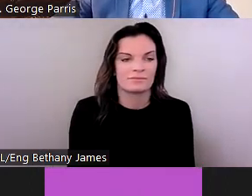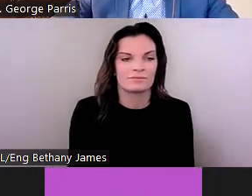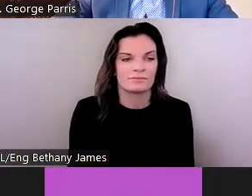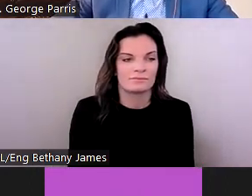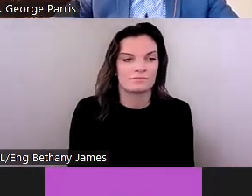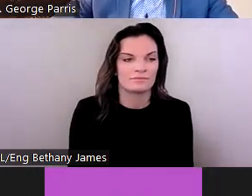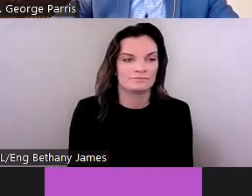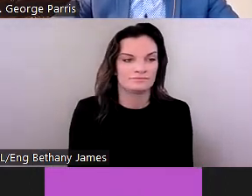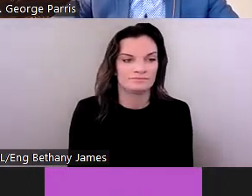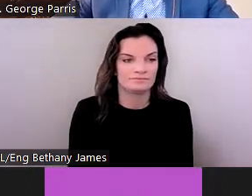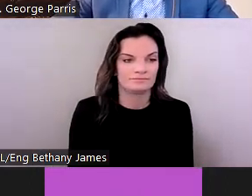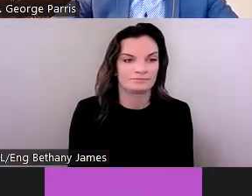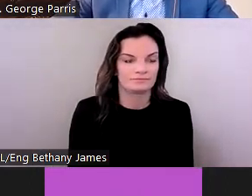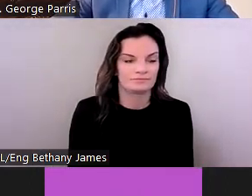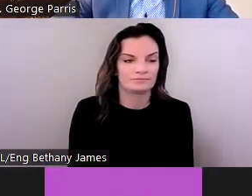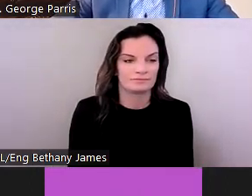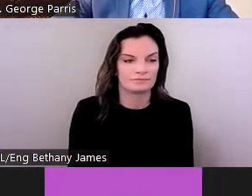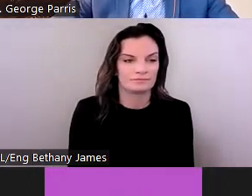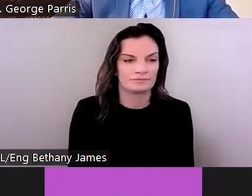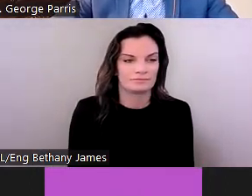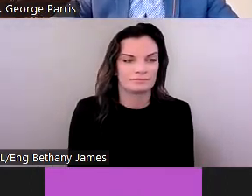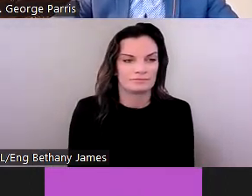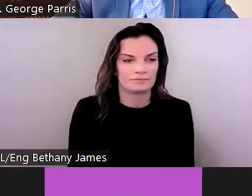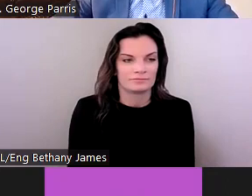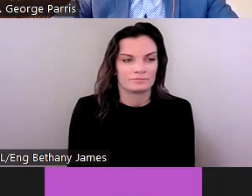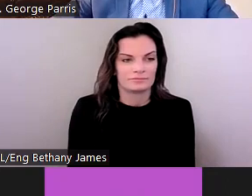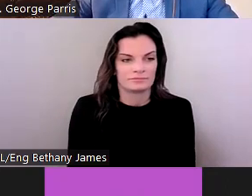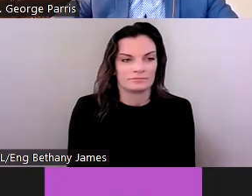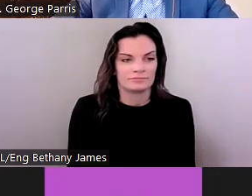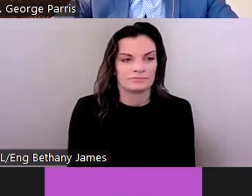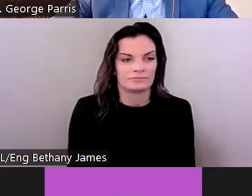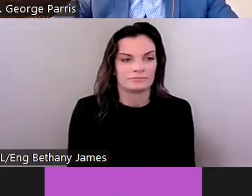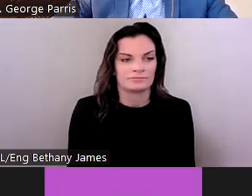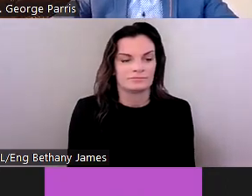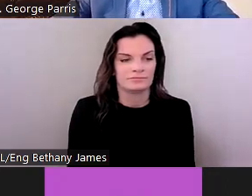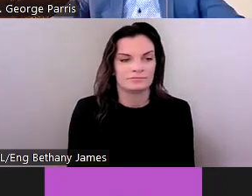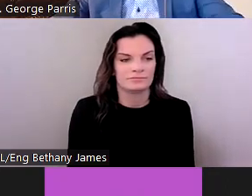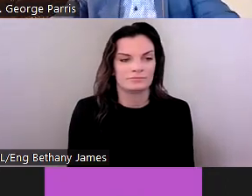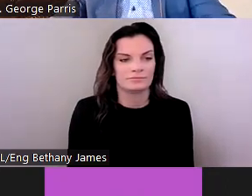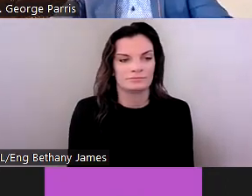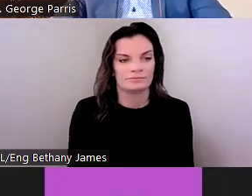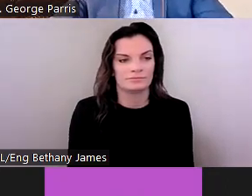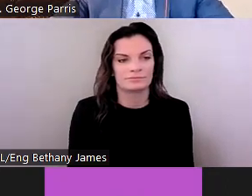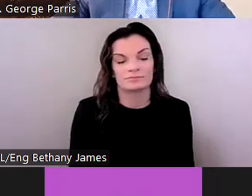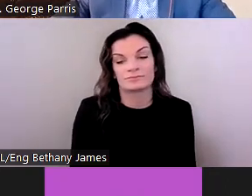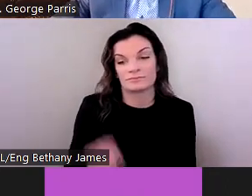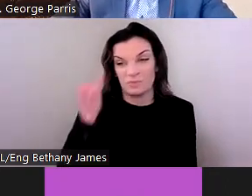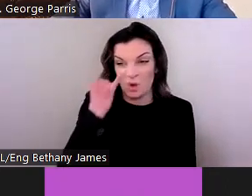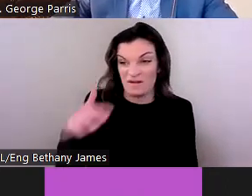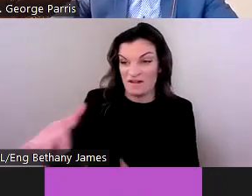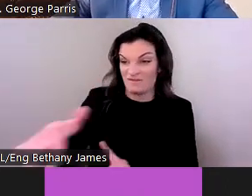environments obviously will report much more psychological distress and mental health concerns. So that's a given.